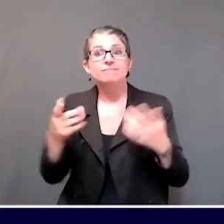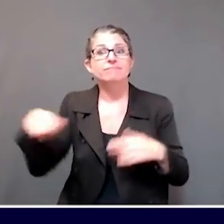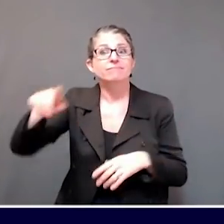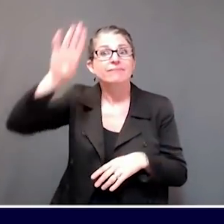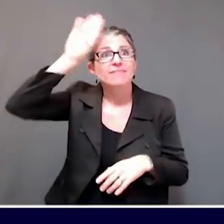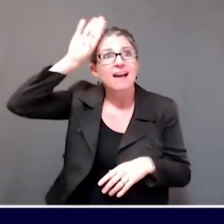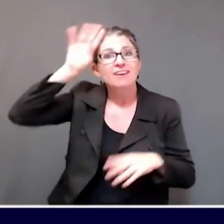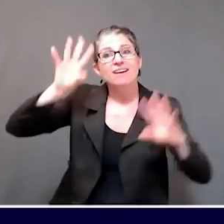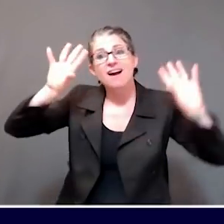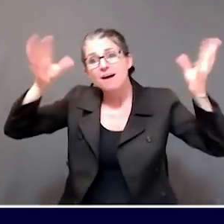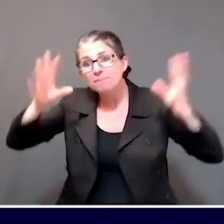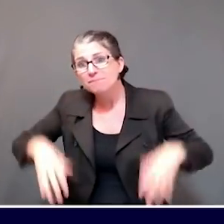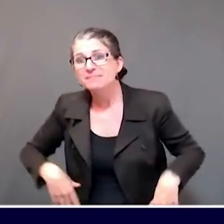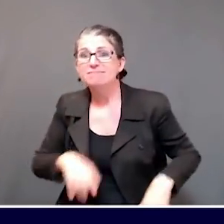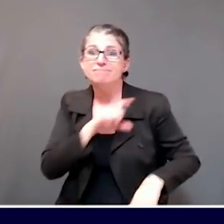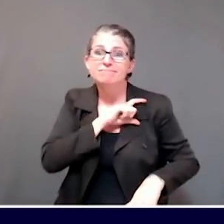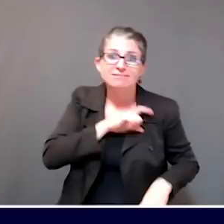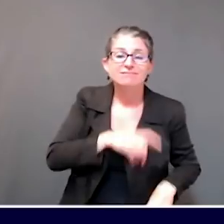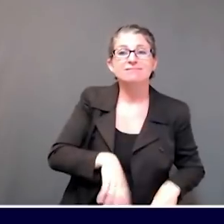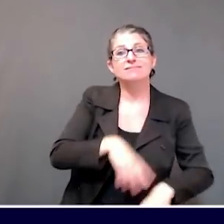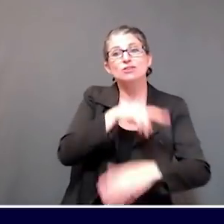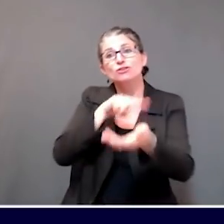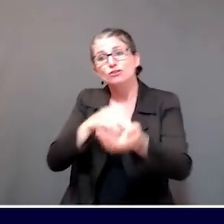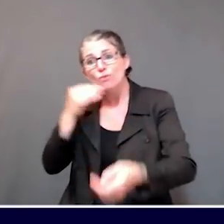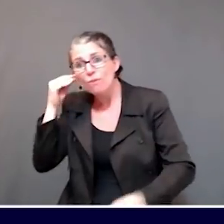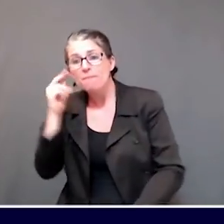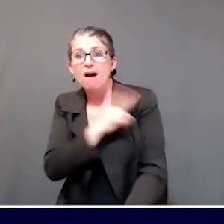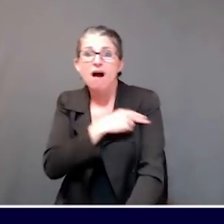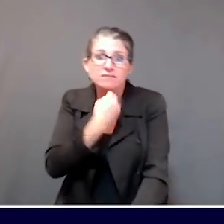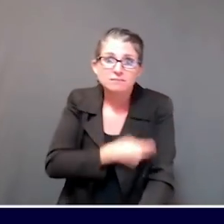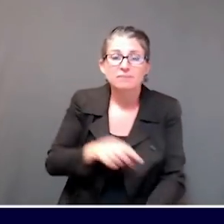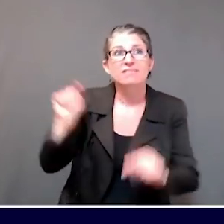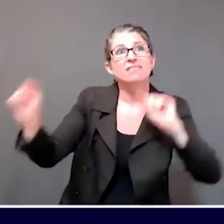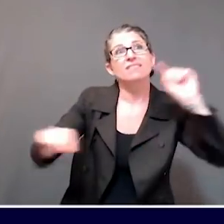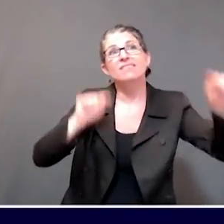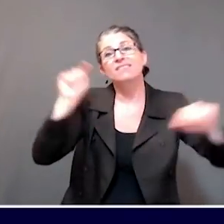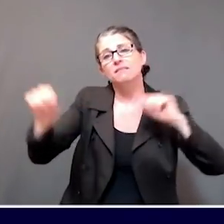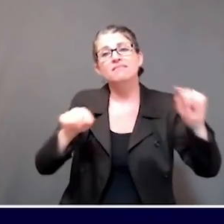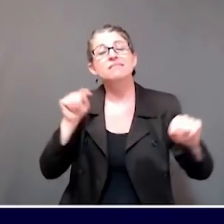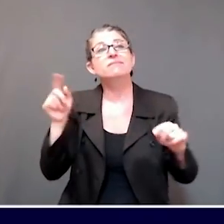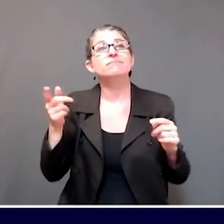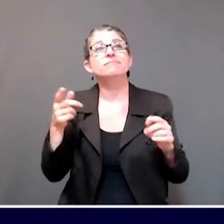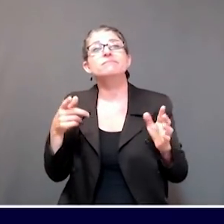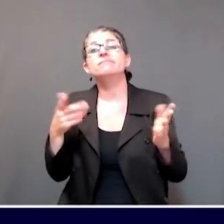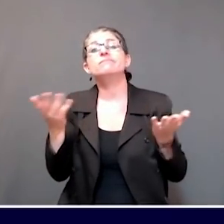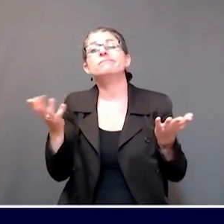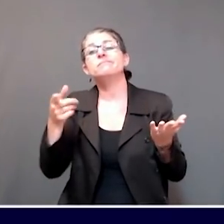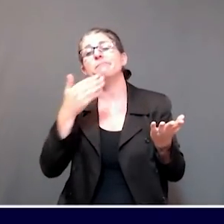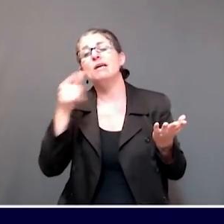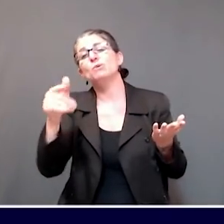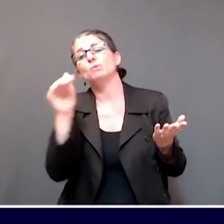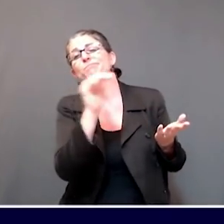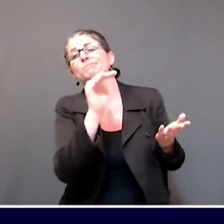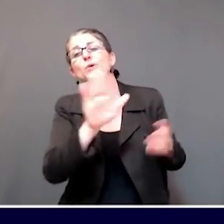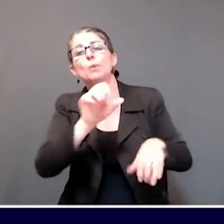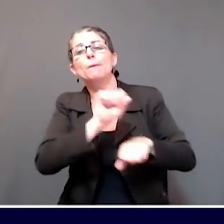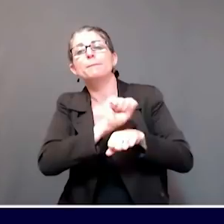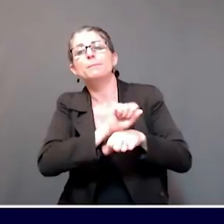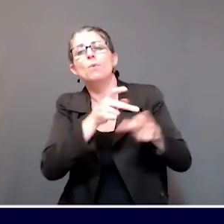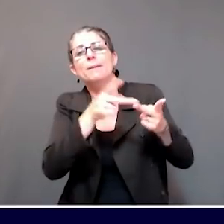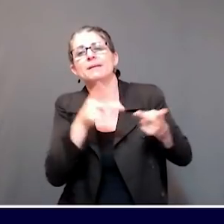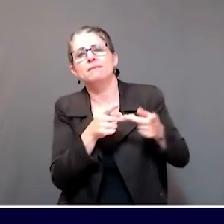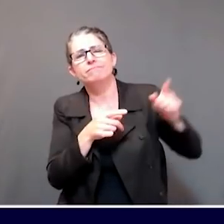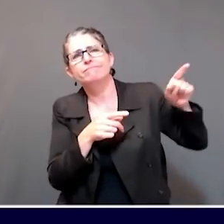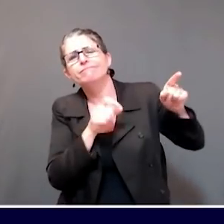facility, is to check with their healthcare entity, the occupational medicine group that helps that organization